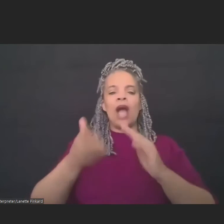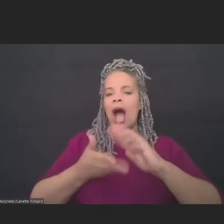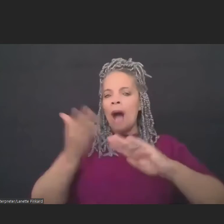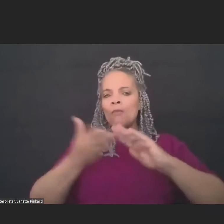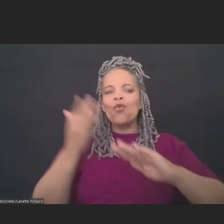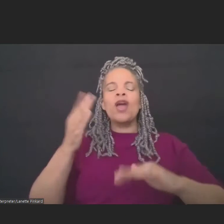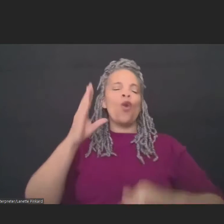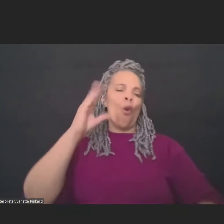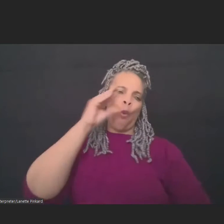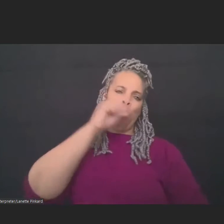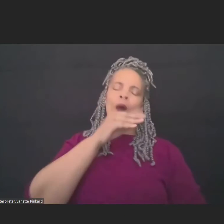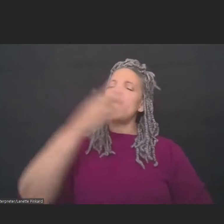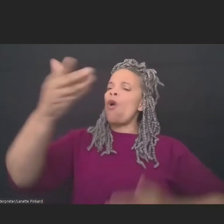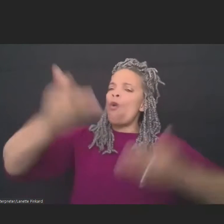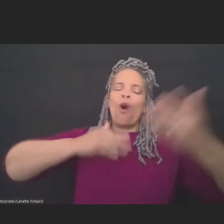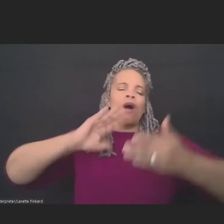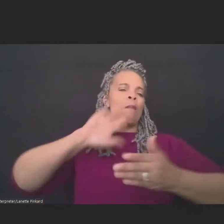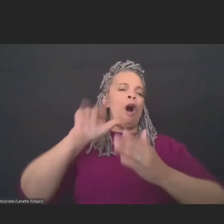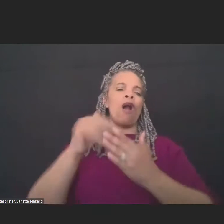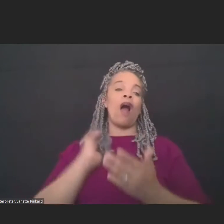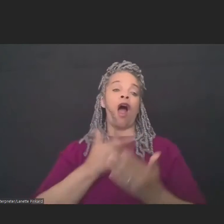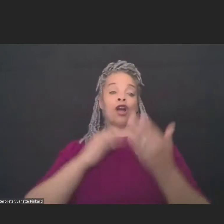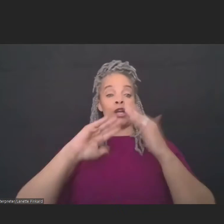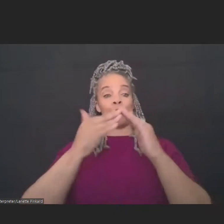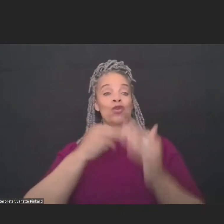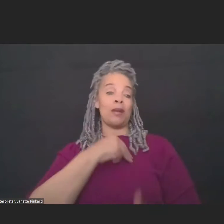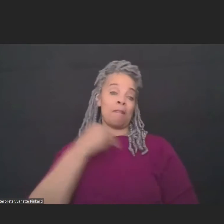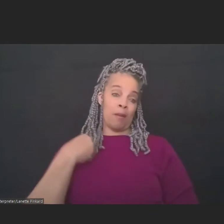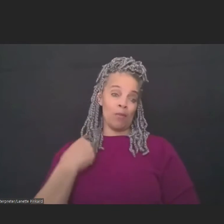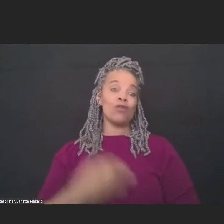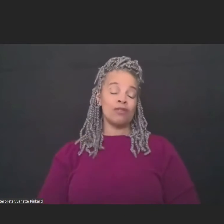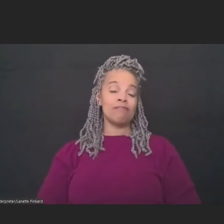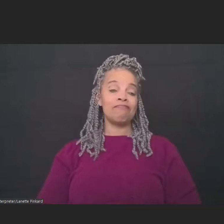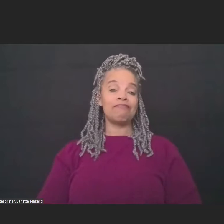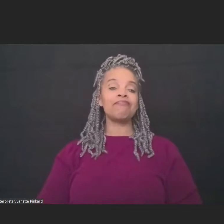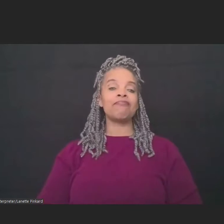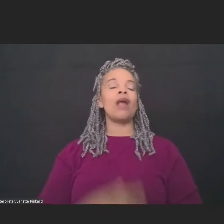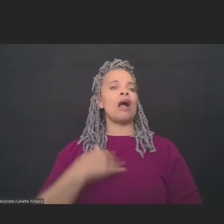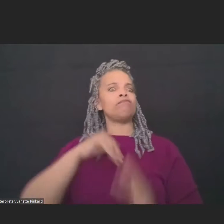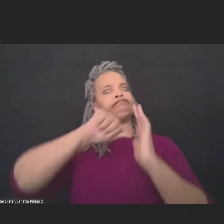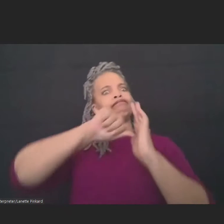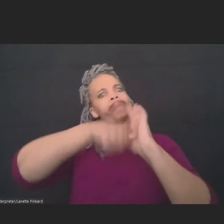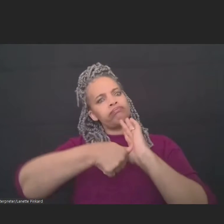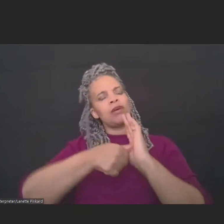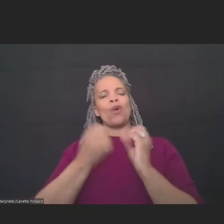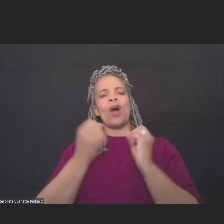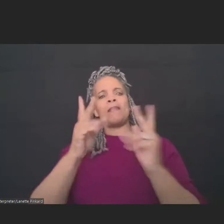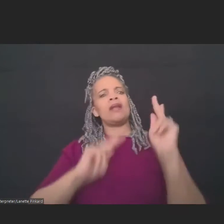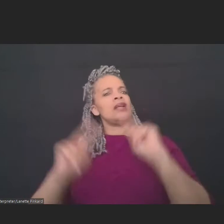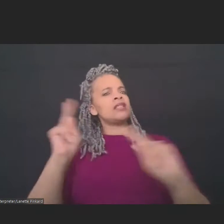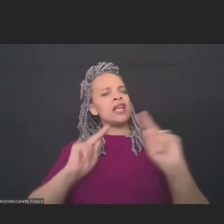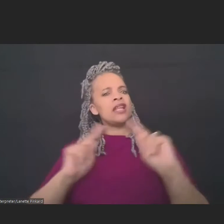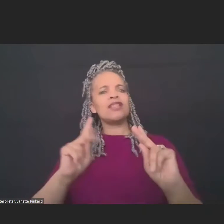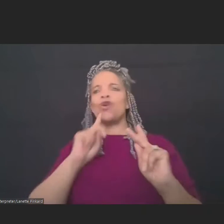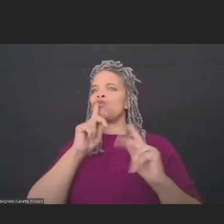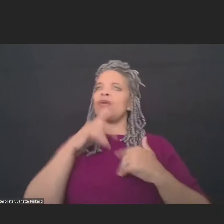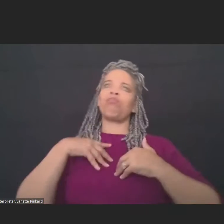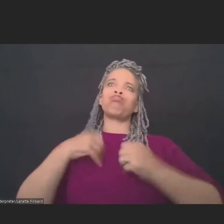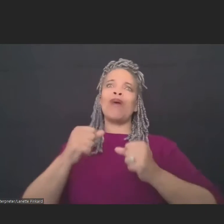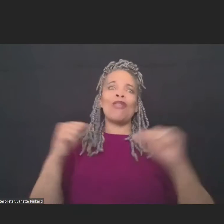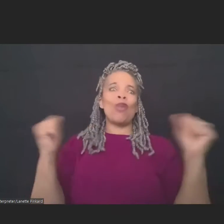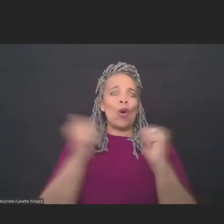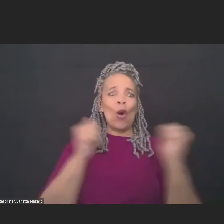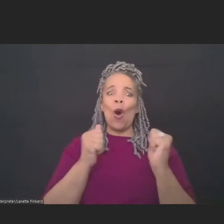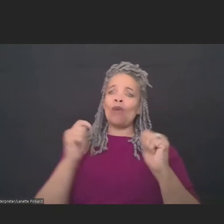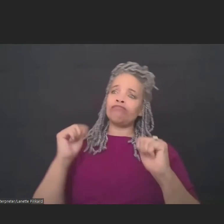kept welcoming all of our community members. I'm impressed with the number of citizens who braved the cold and snow to